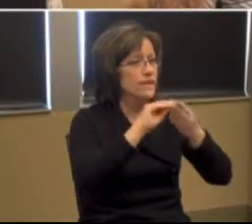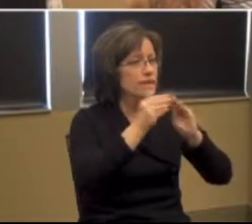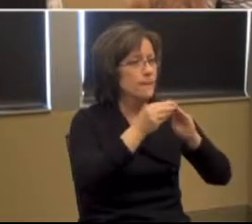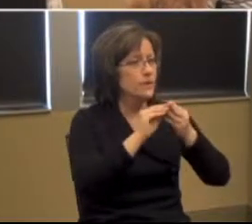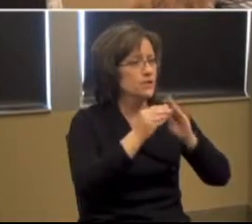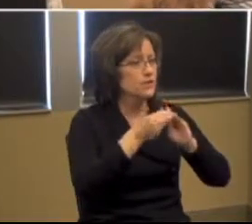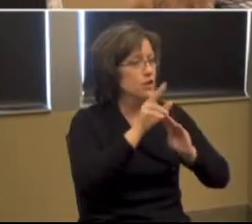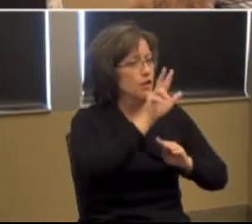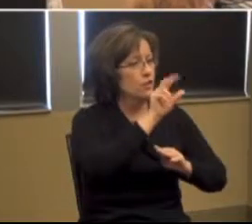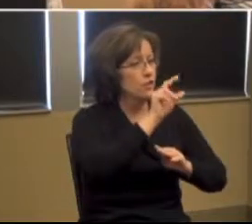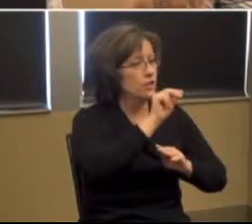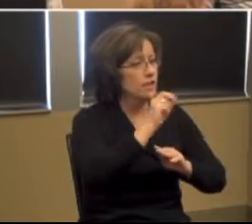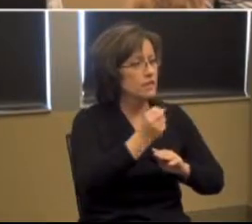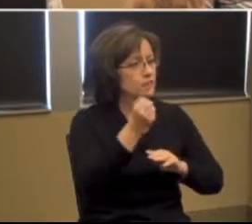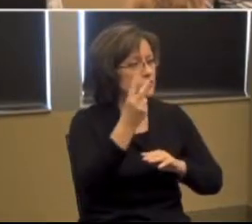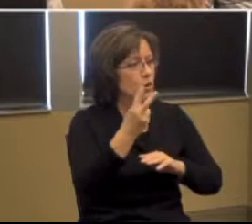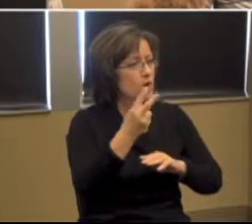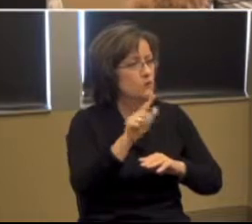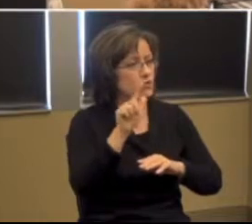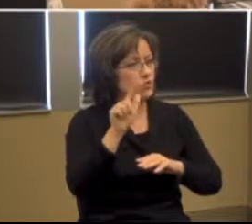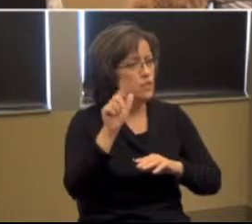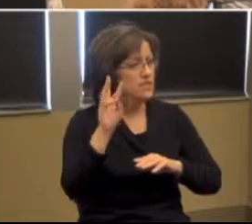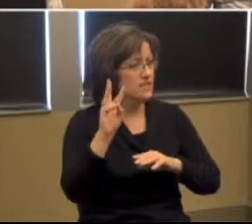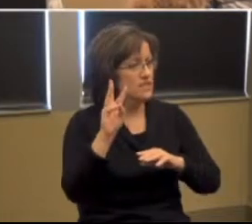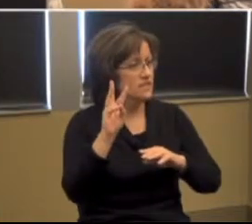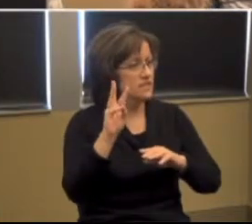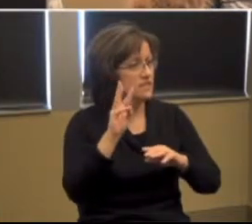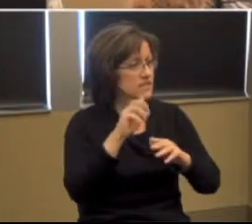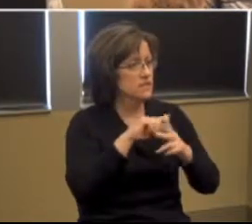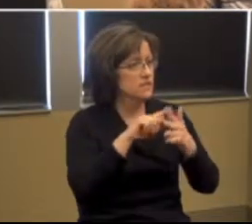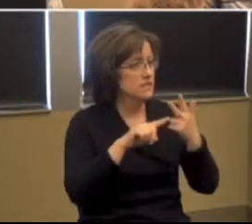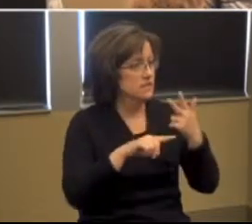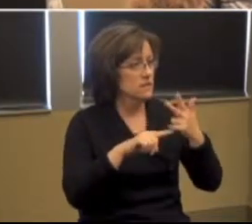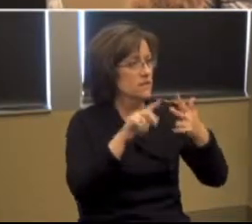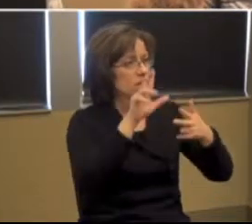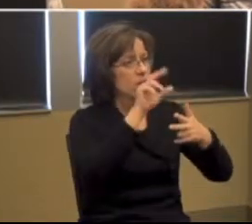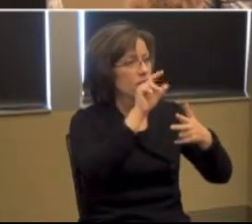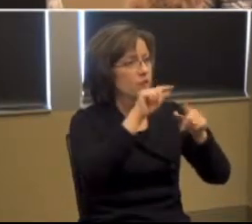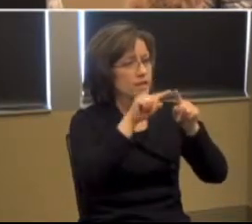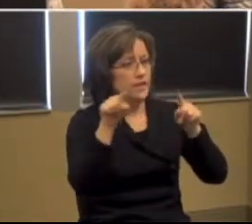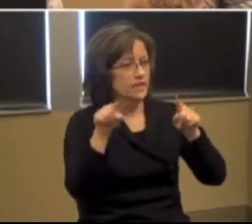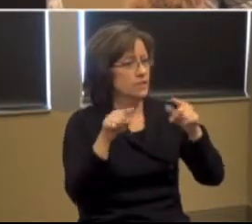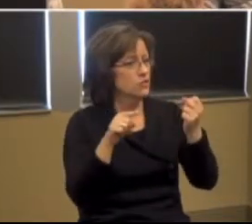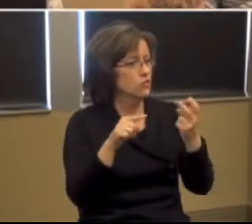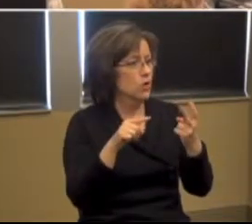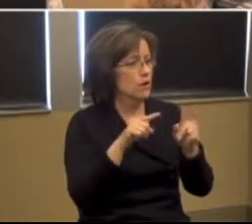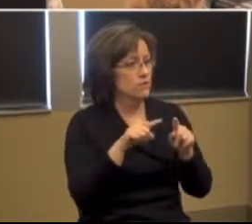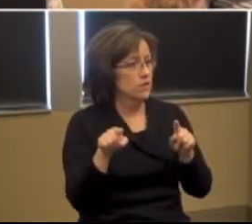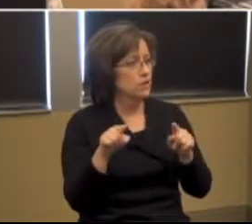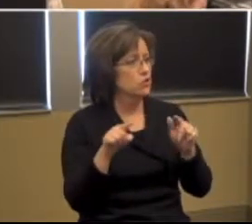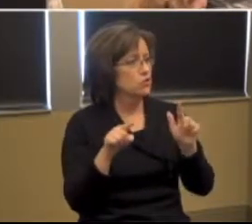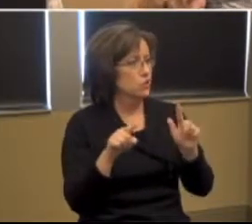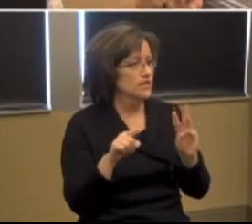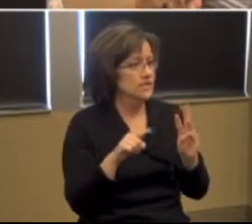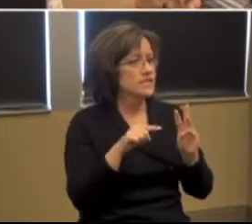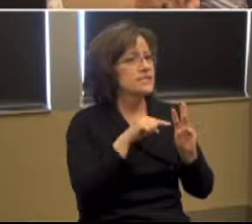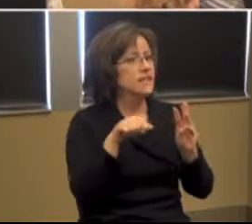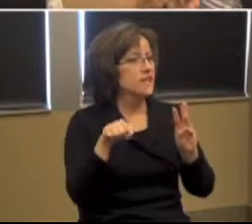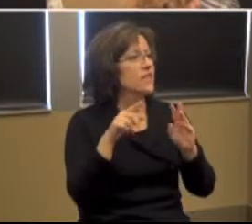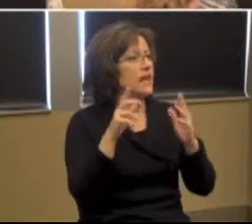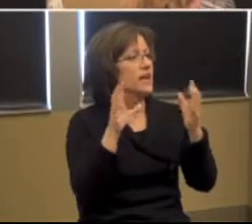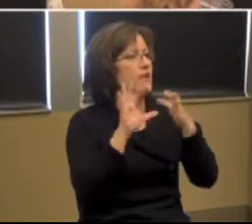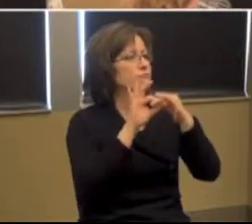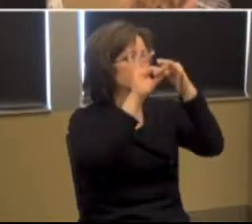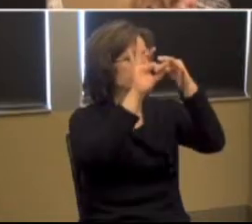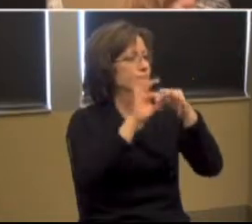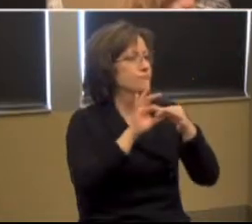and 26. And you see what those correspond to, right? The tasks at the top of the desk. So